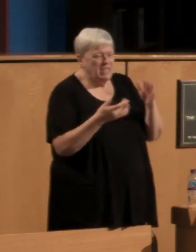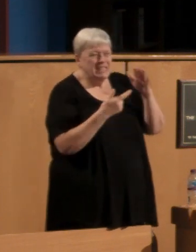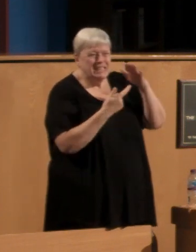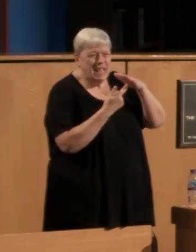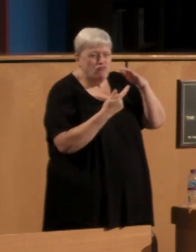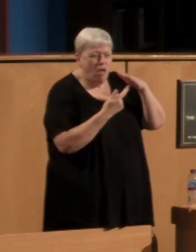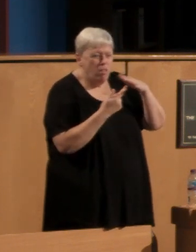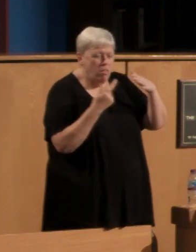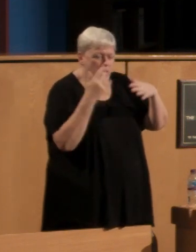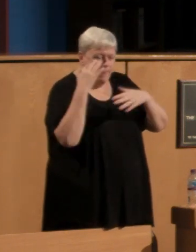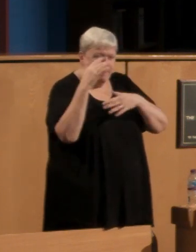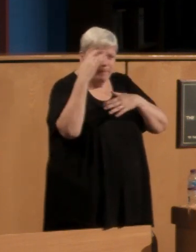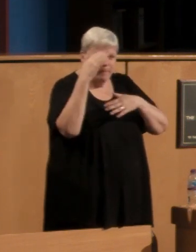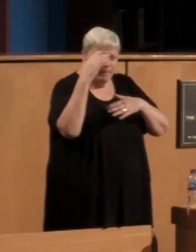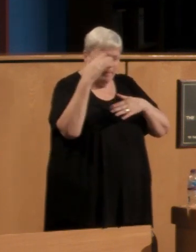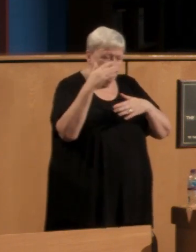it's